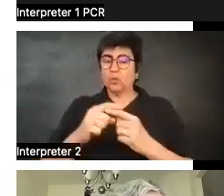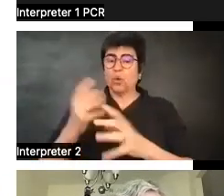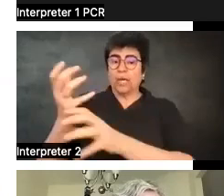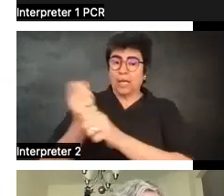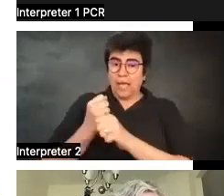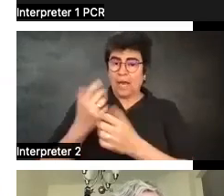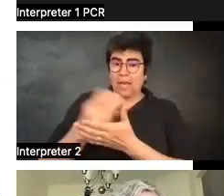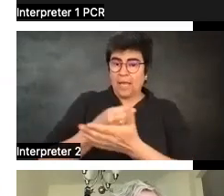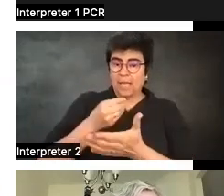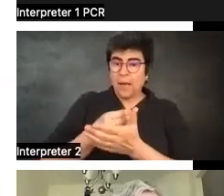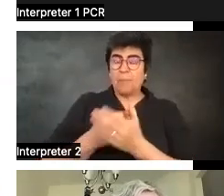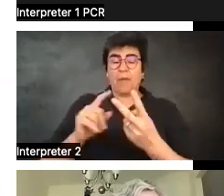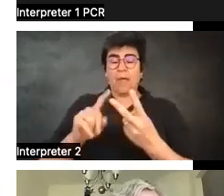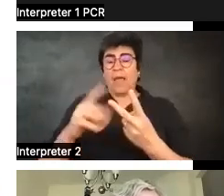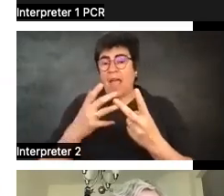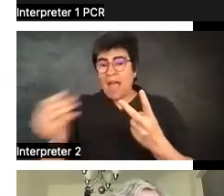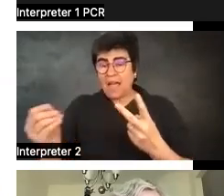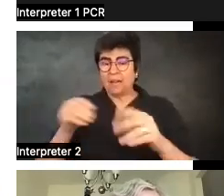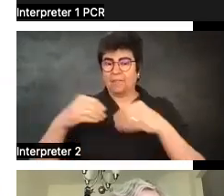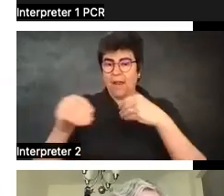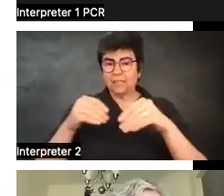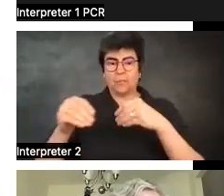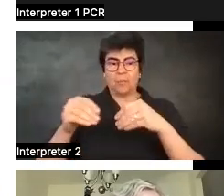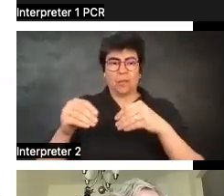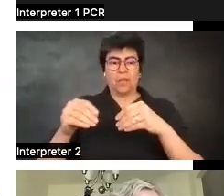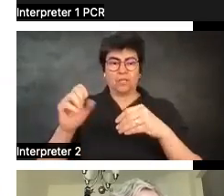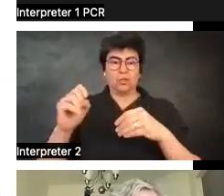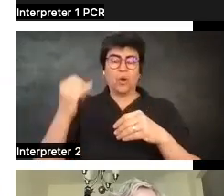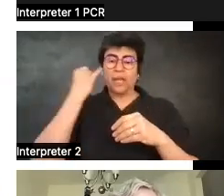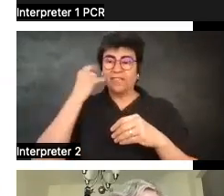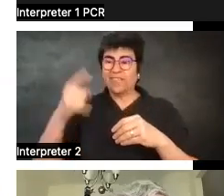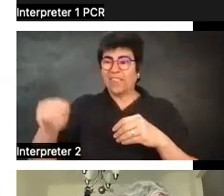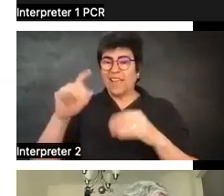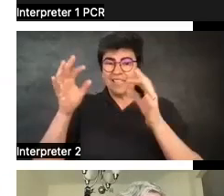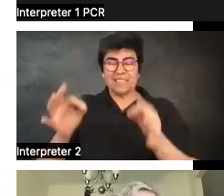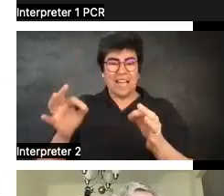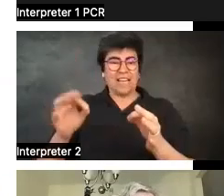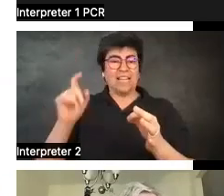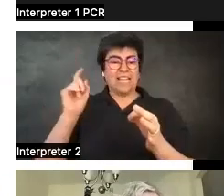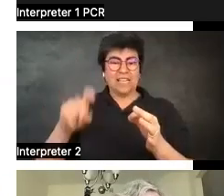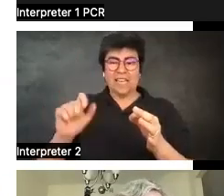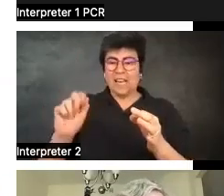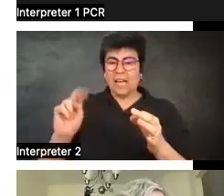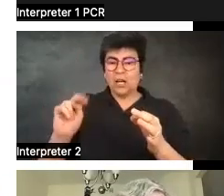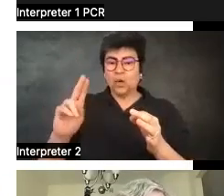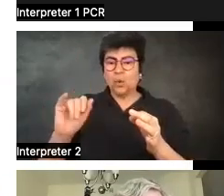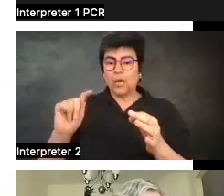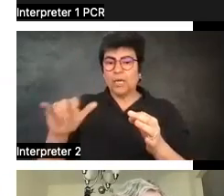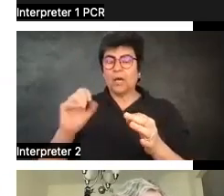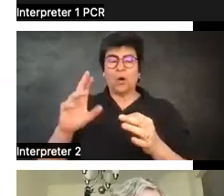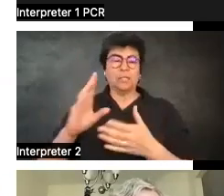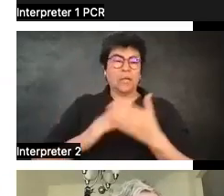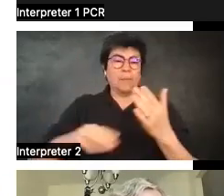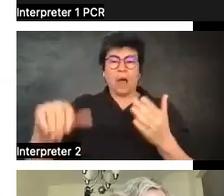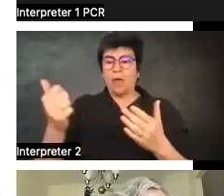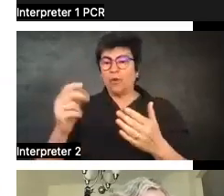income, and it's flexible enough so that if they decide they need an annuity or some other variation in